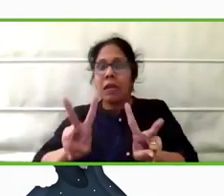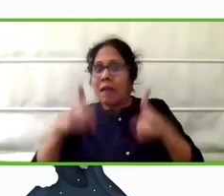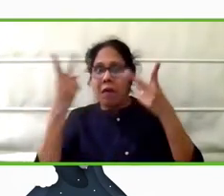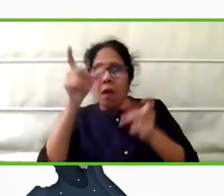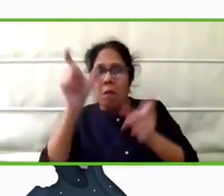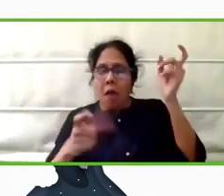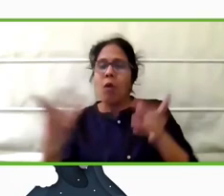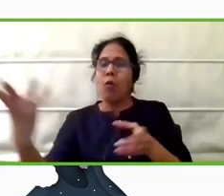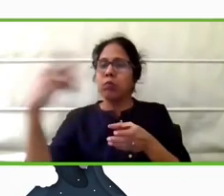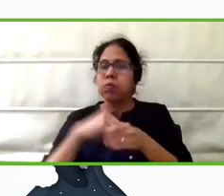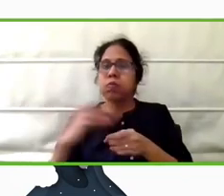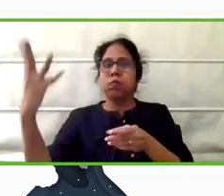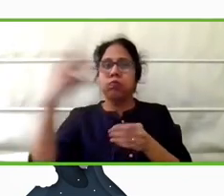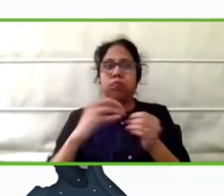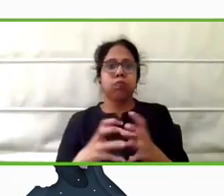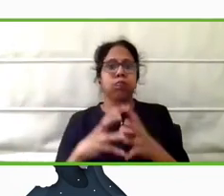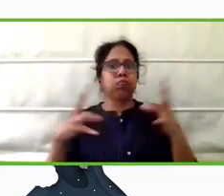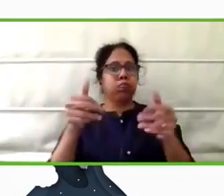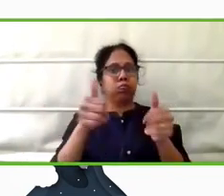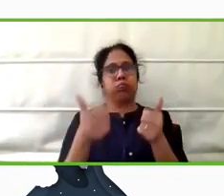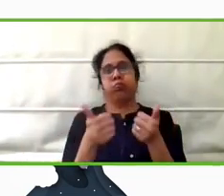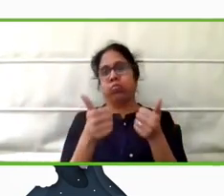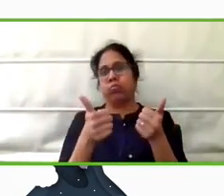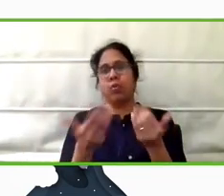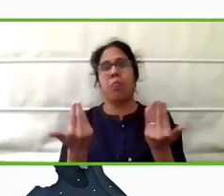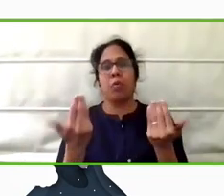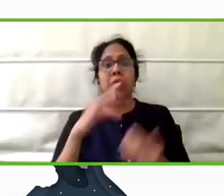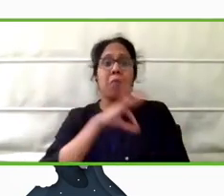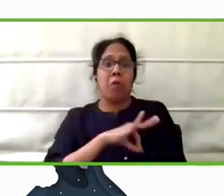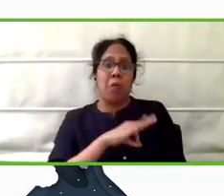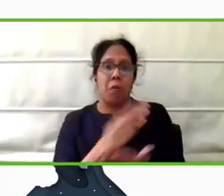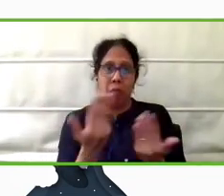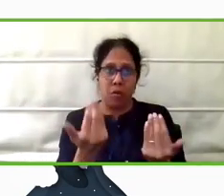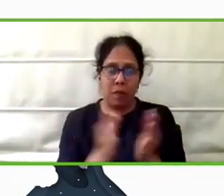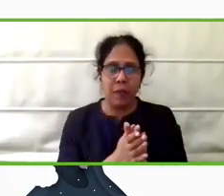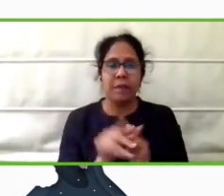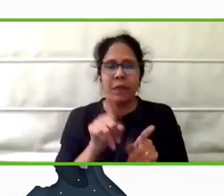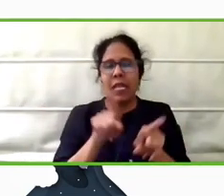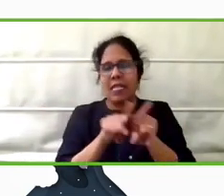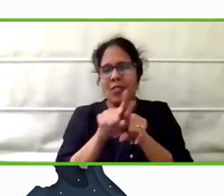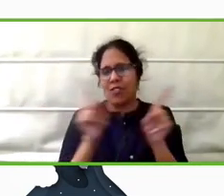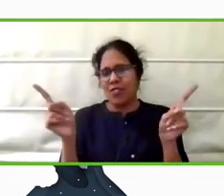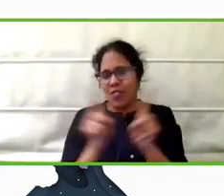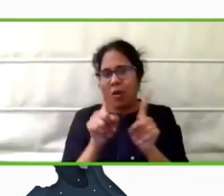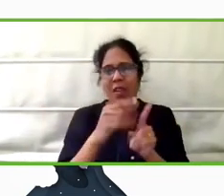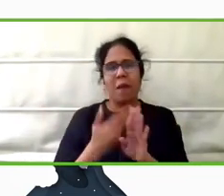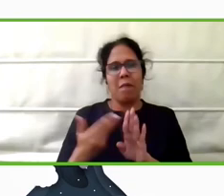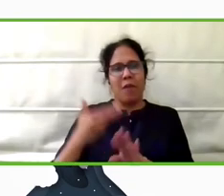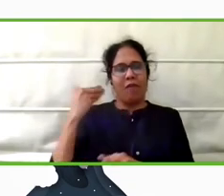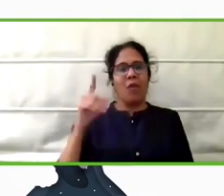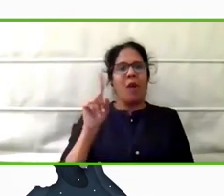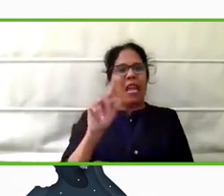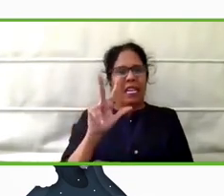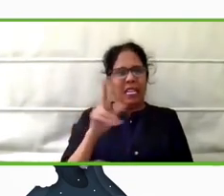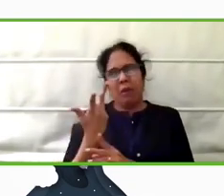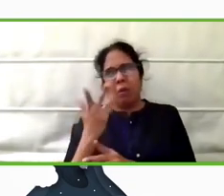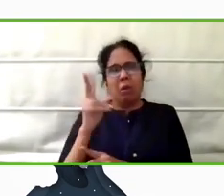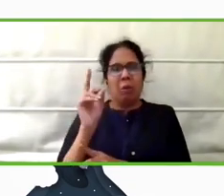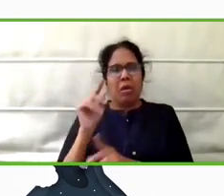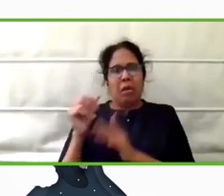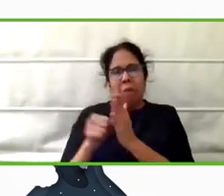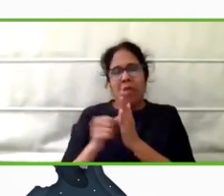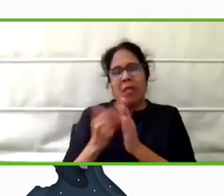just share a quick story. I was about 18, 20 months ago, when I think about diversity, I